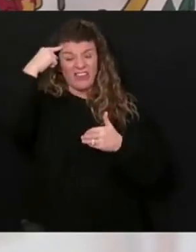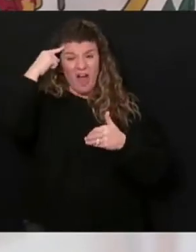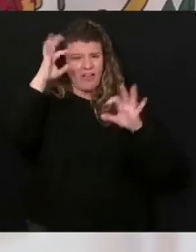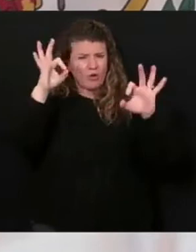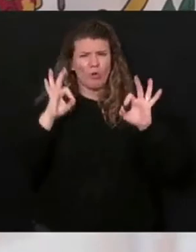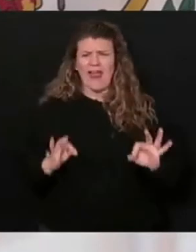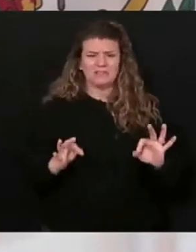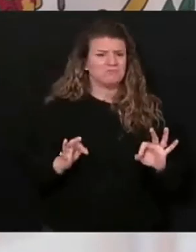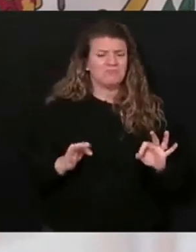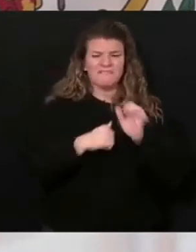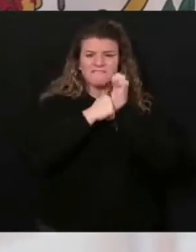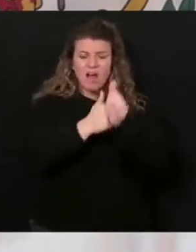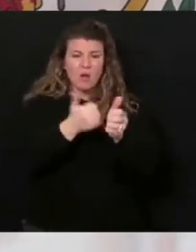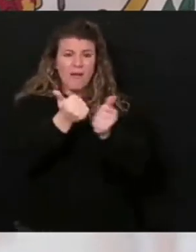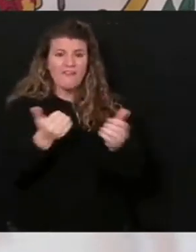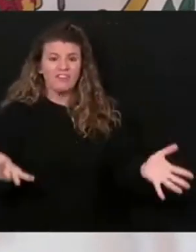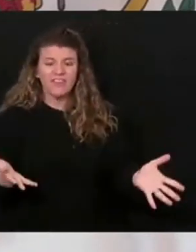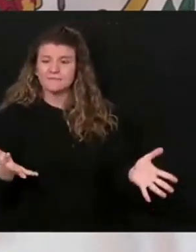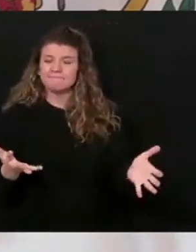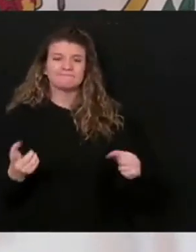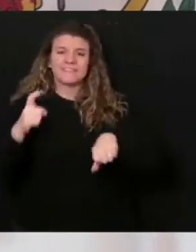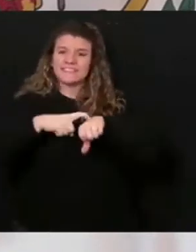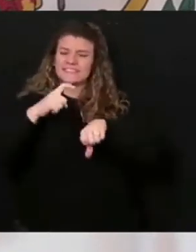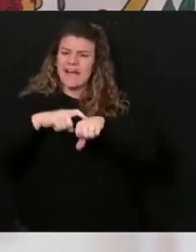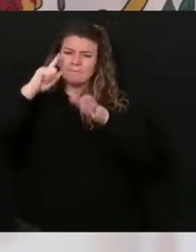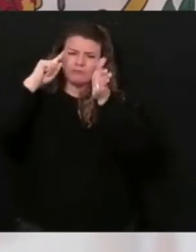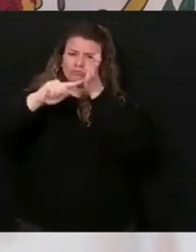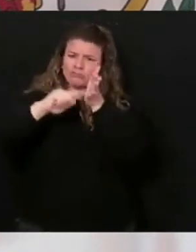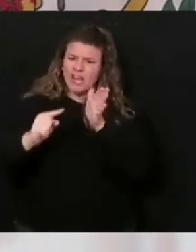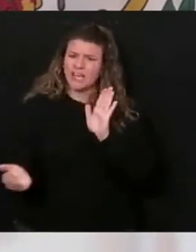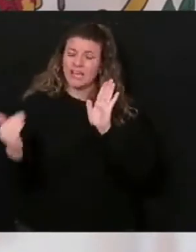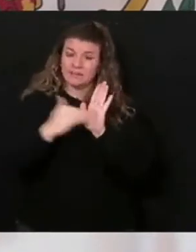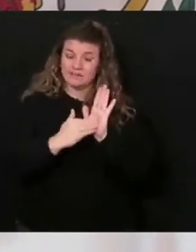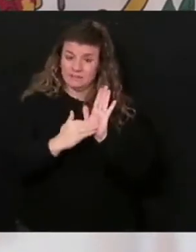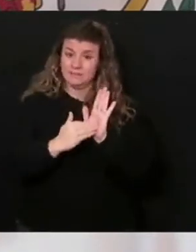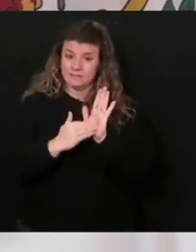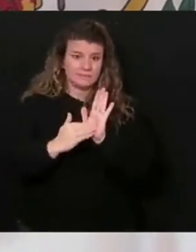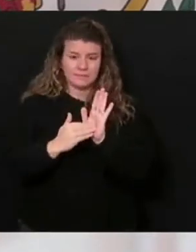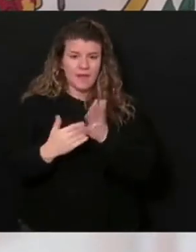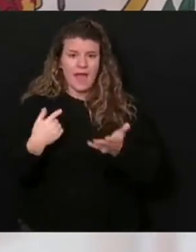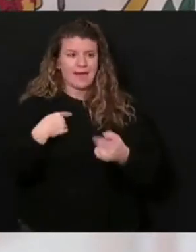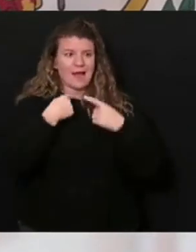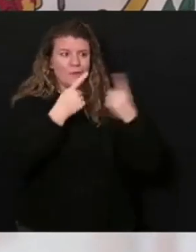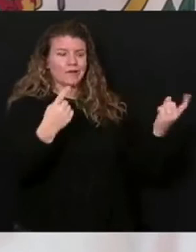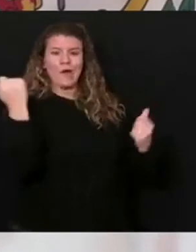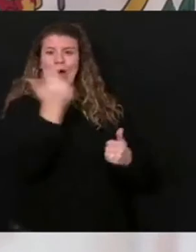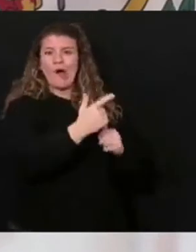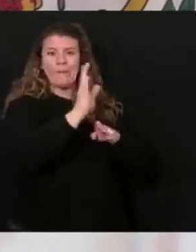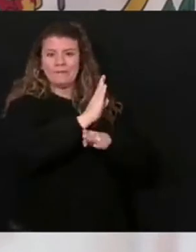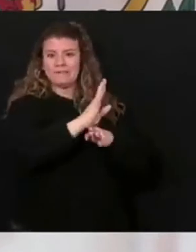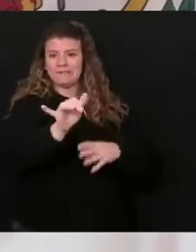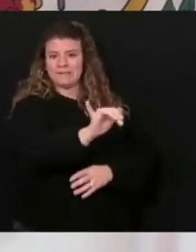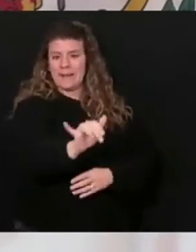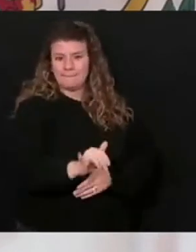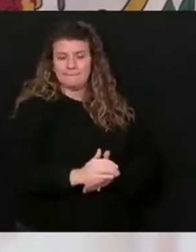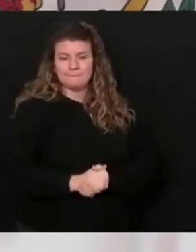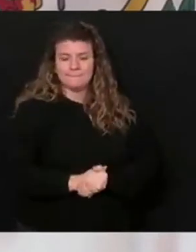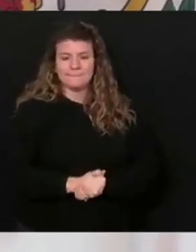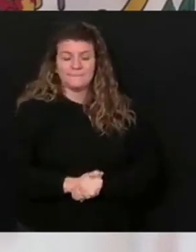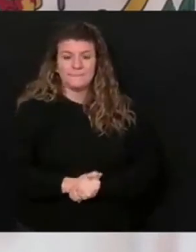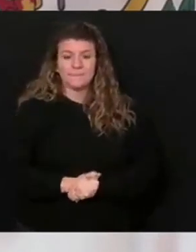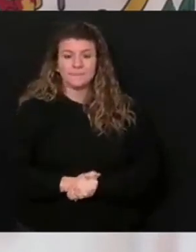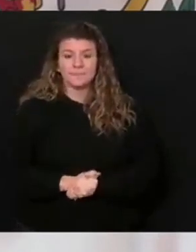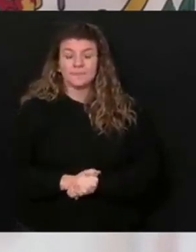doing, to double down on all their practices, as I always tell all of our businesses across our state. I